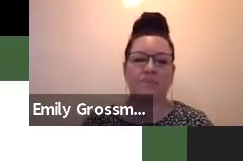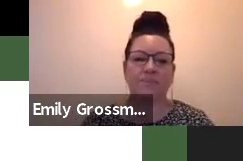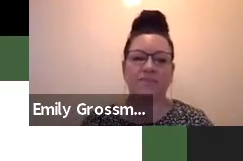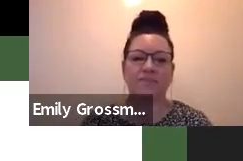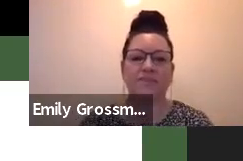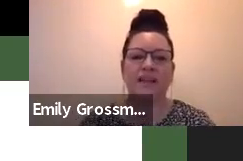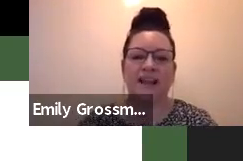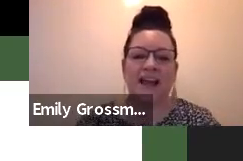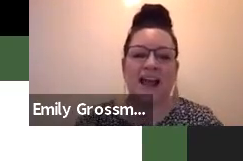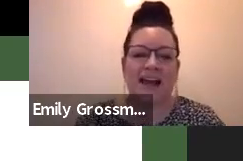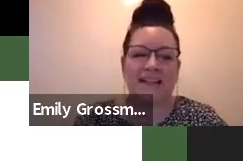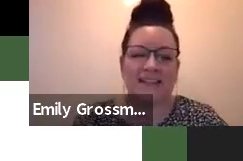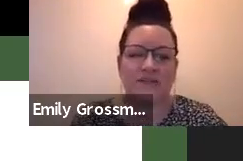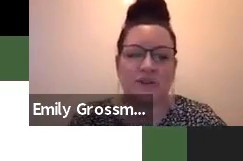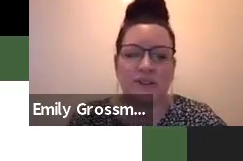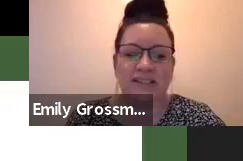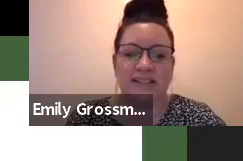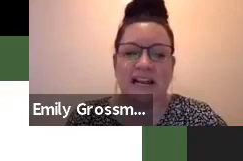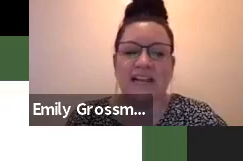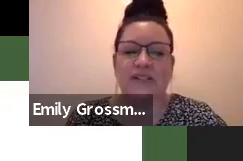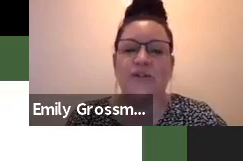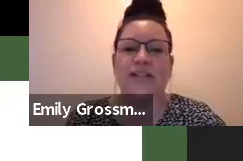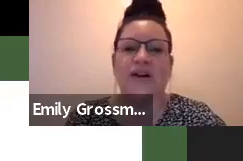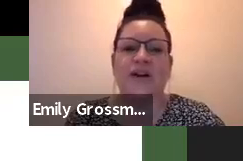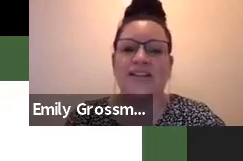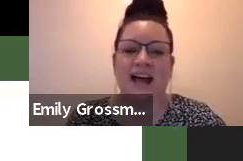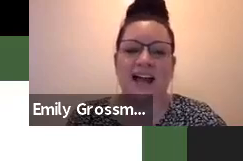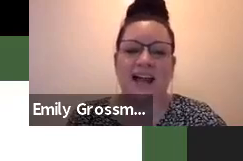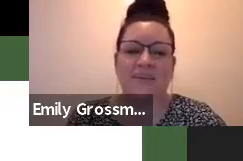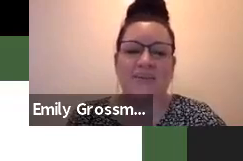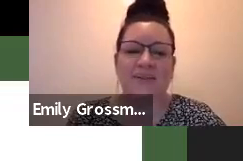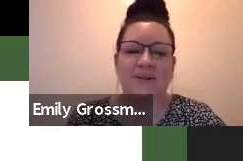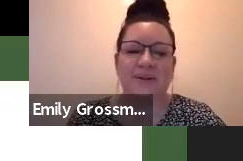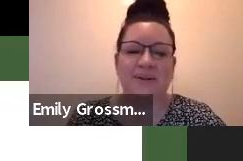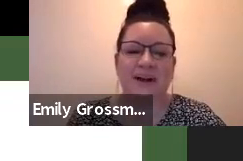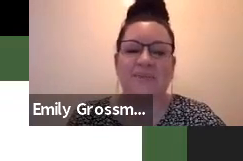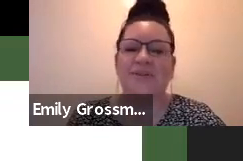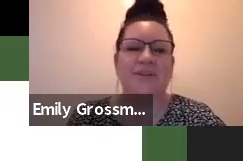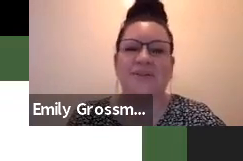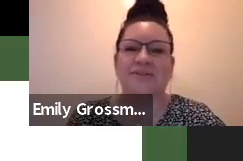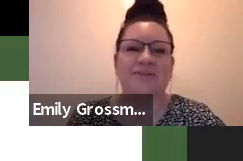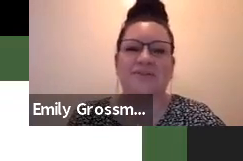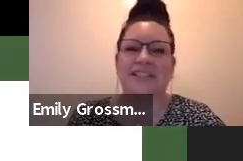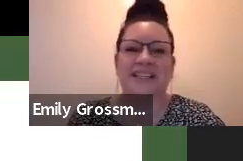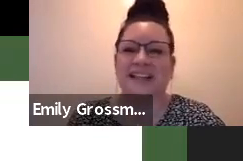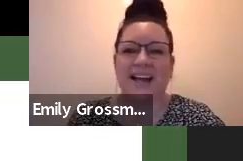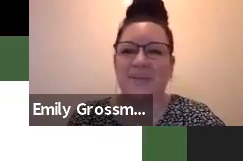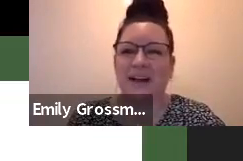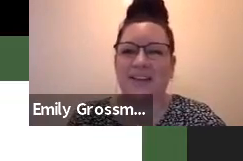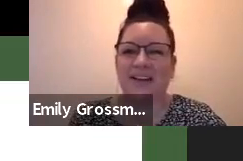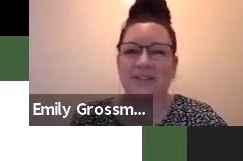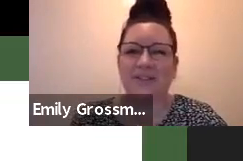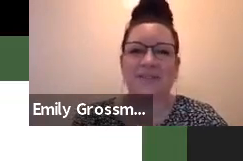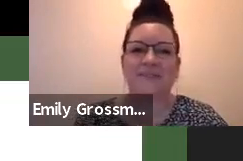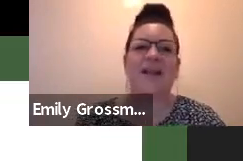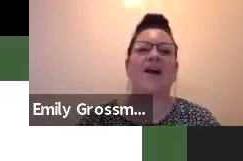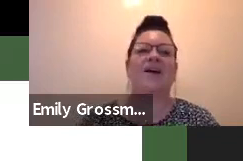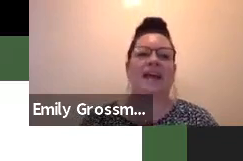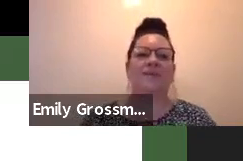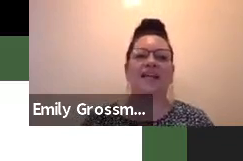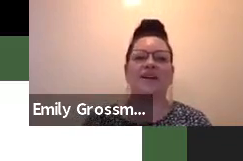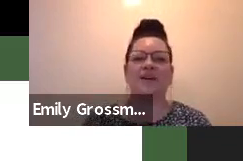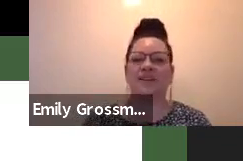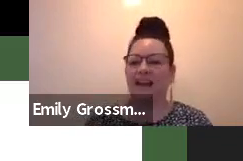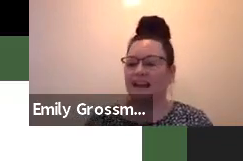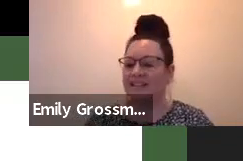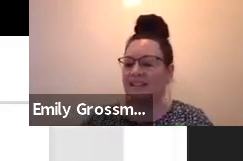from. And I see Rose is saying I use that all the time. I'm so really glad about that, Rose.